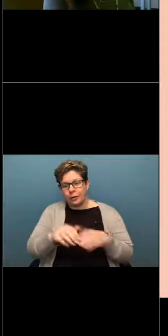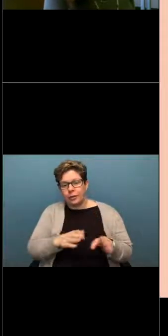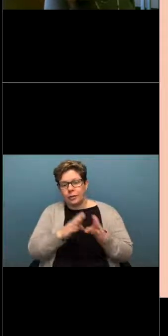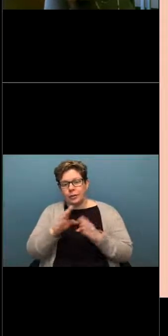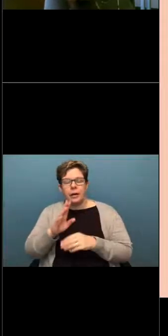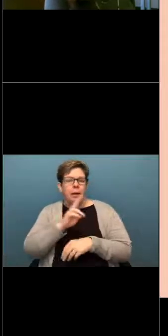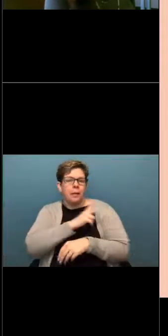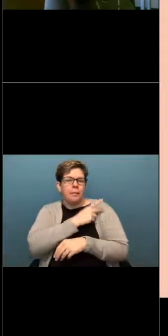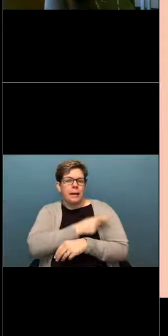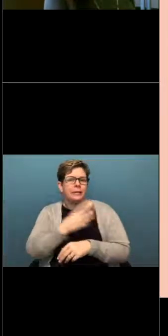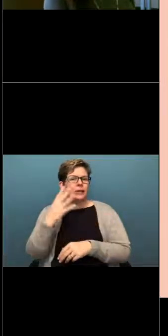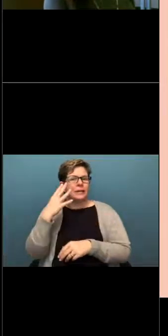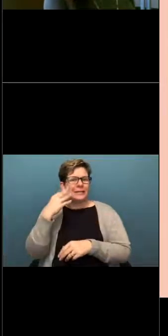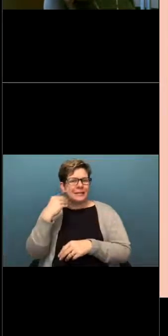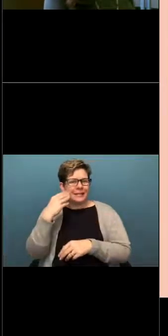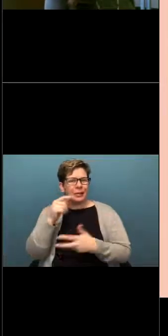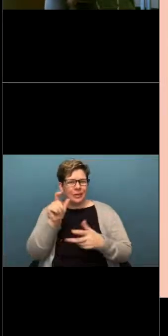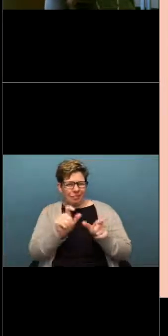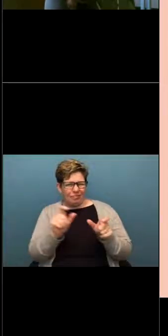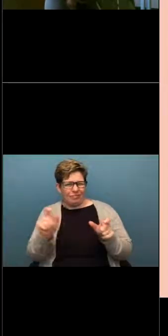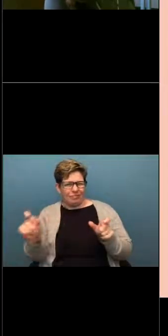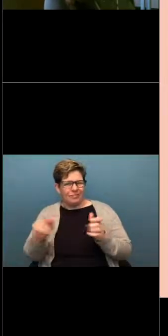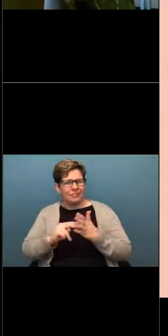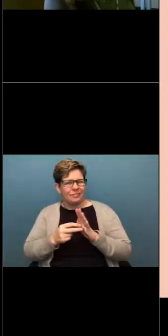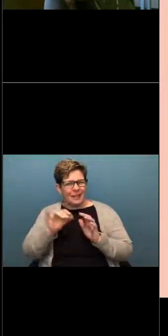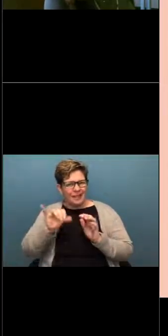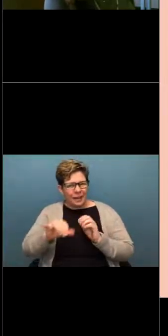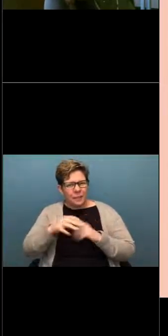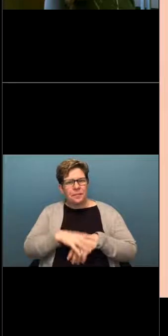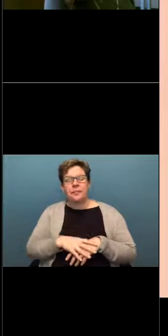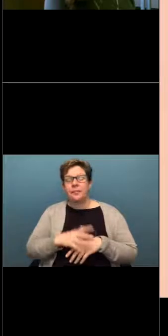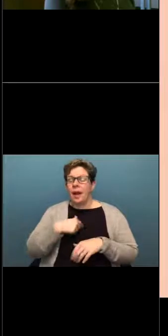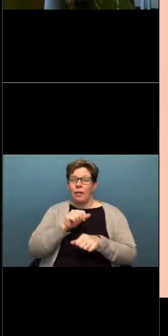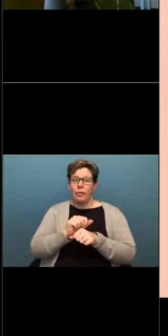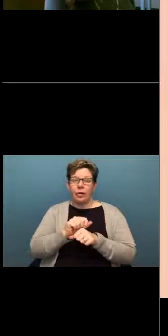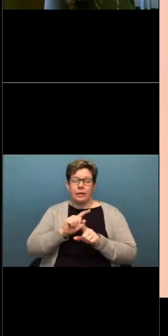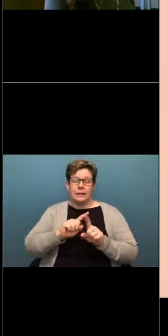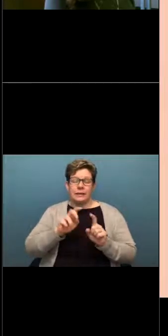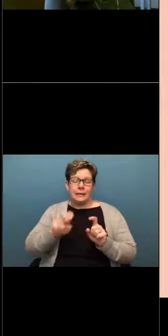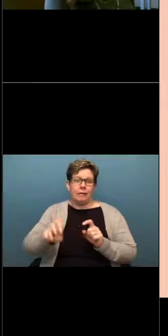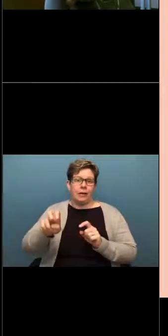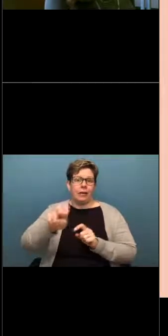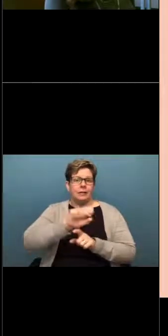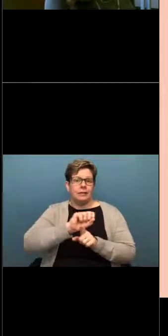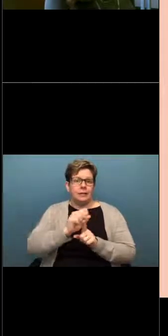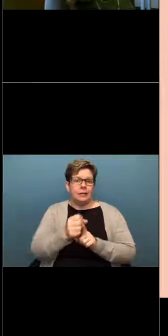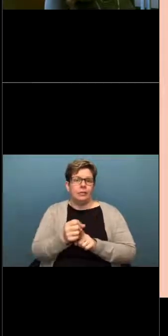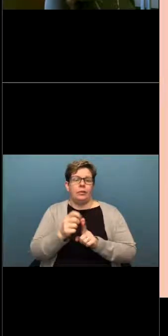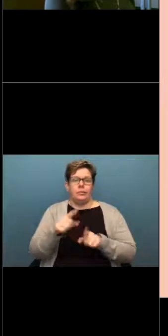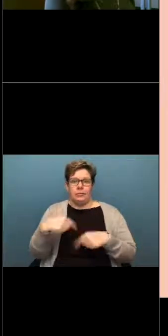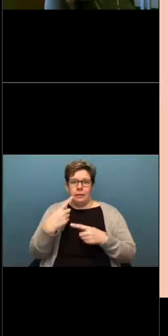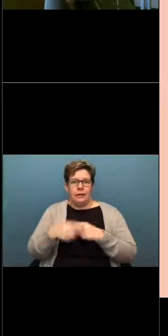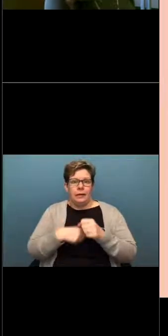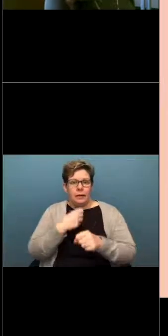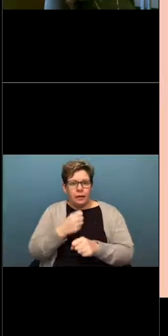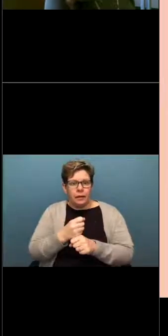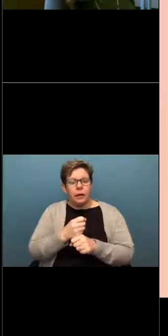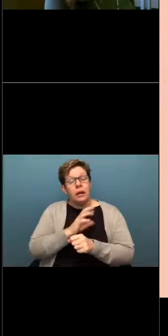patient experience. I've worked in a lot of different places and settings over the years, including